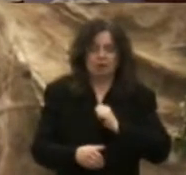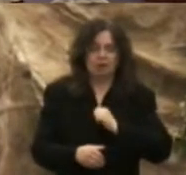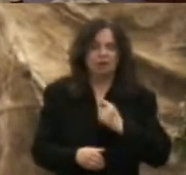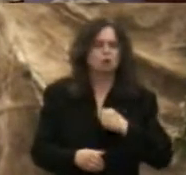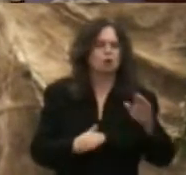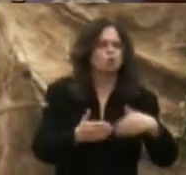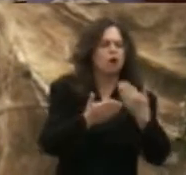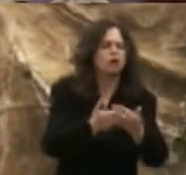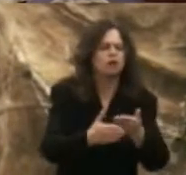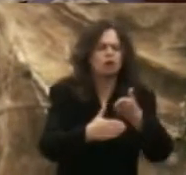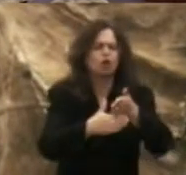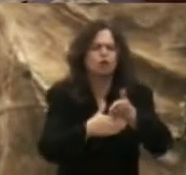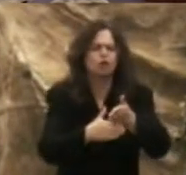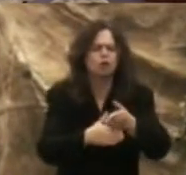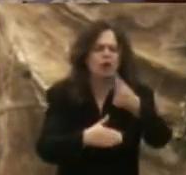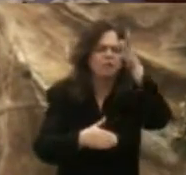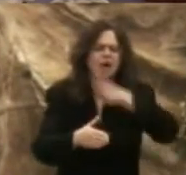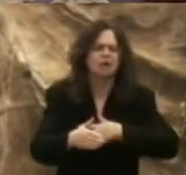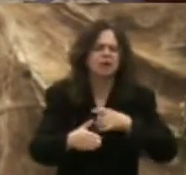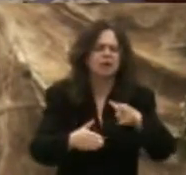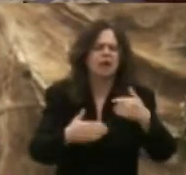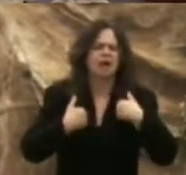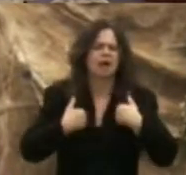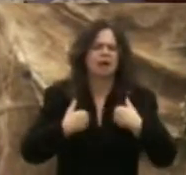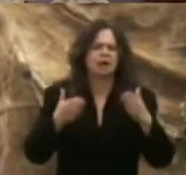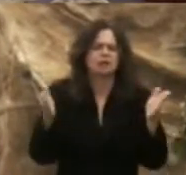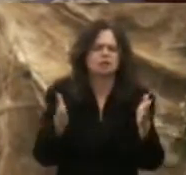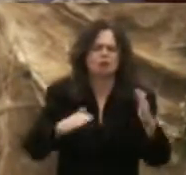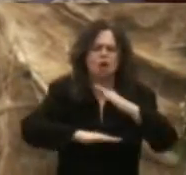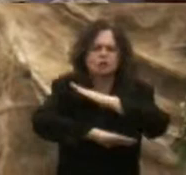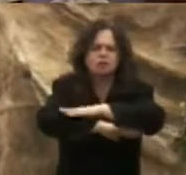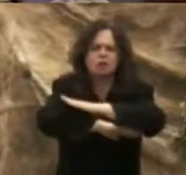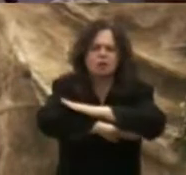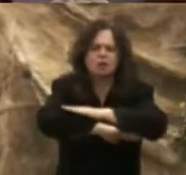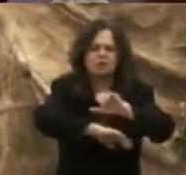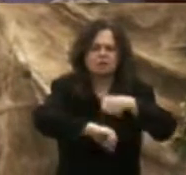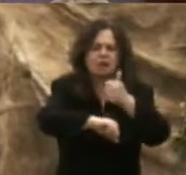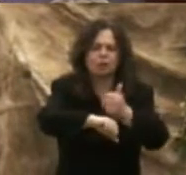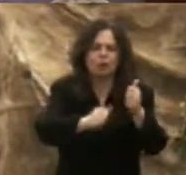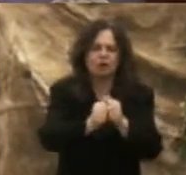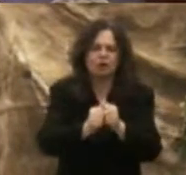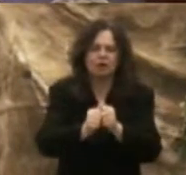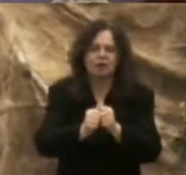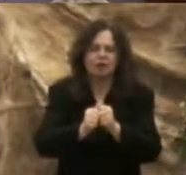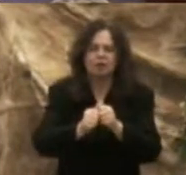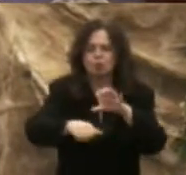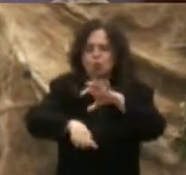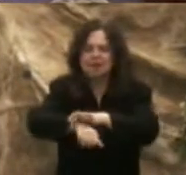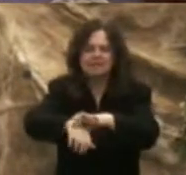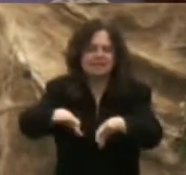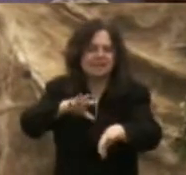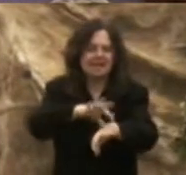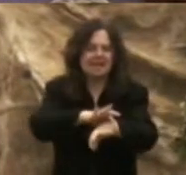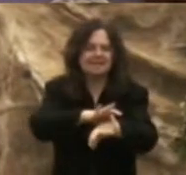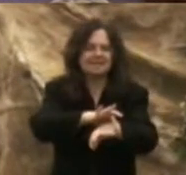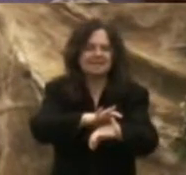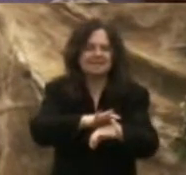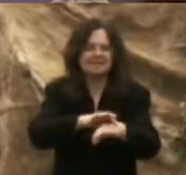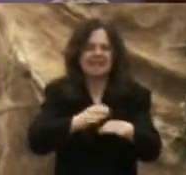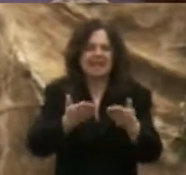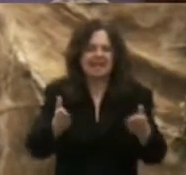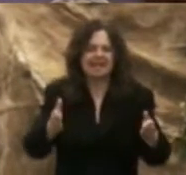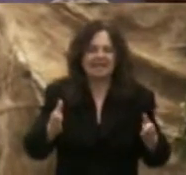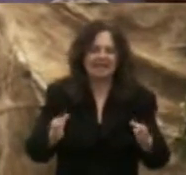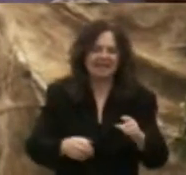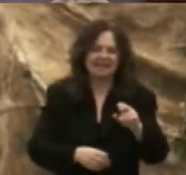place, there was a small table set with some bracelets, some little trinkets, knickknacks